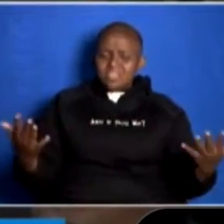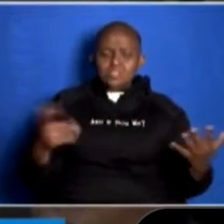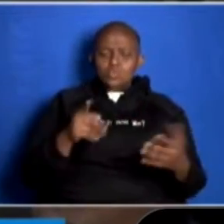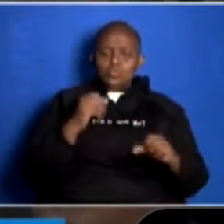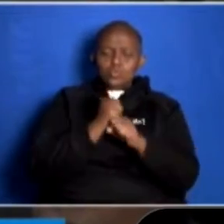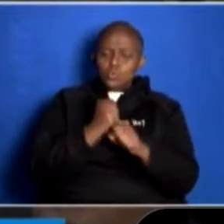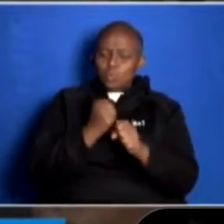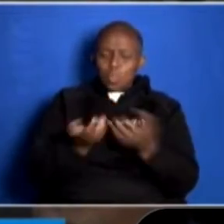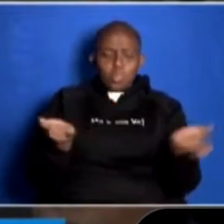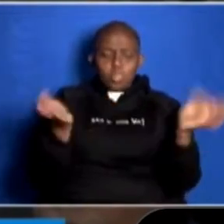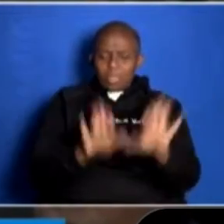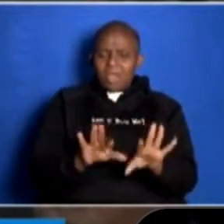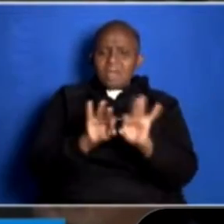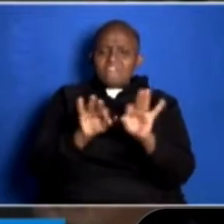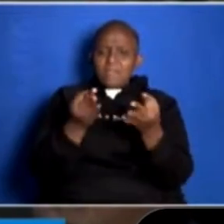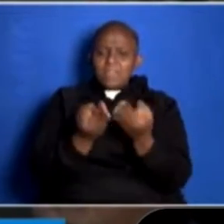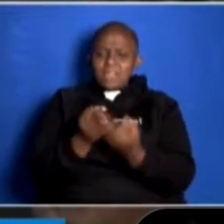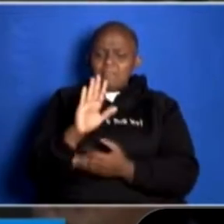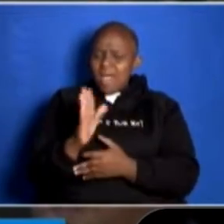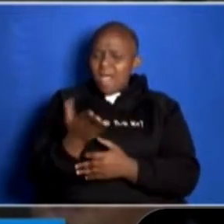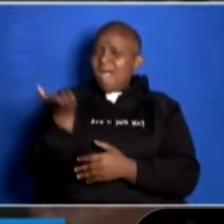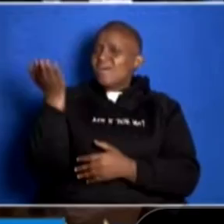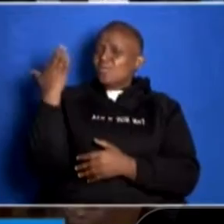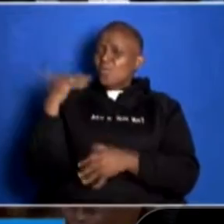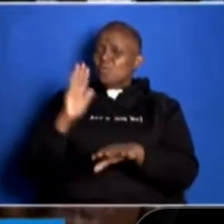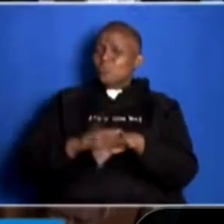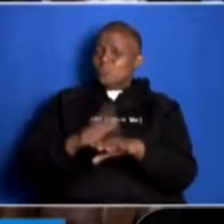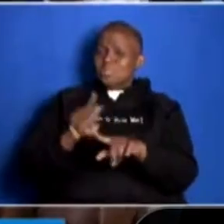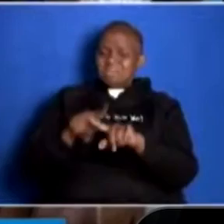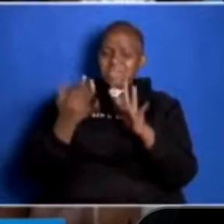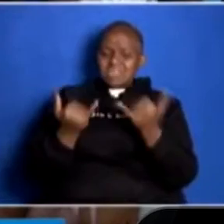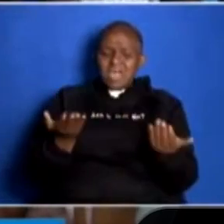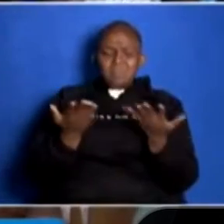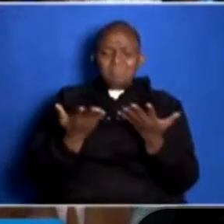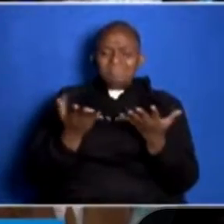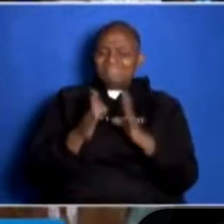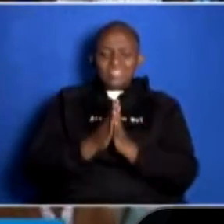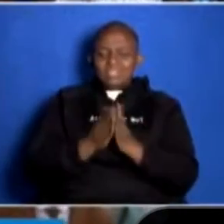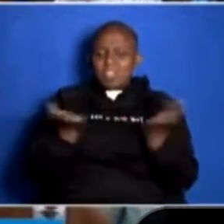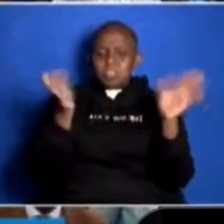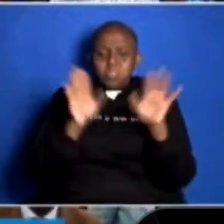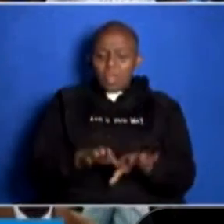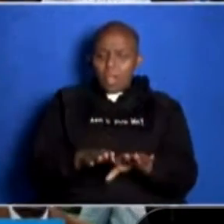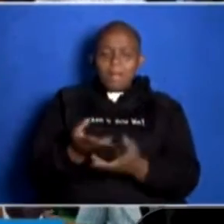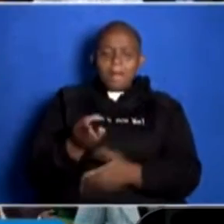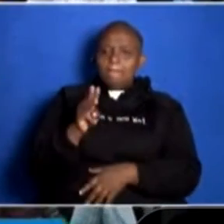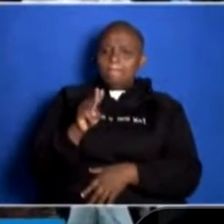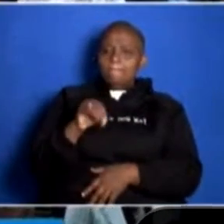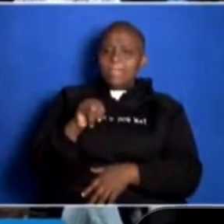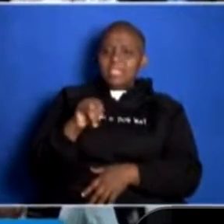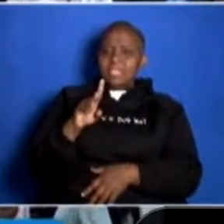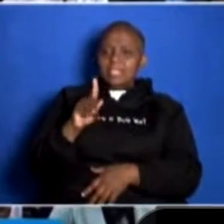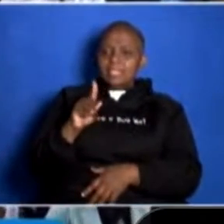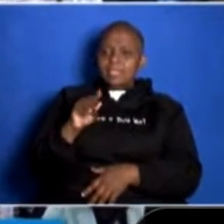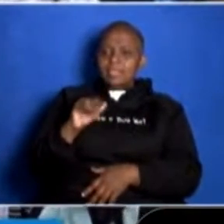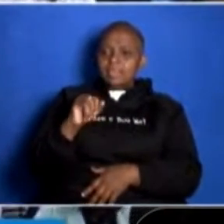Your family used to be great. It's no longer great. The Midianites have stepped in.